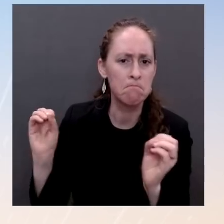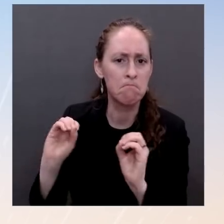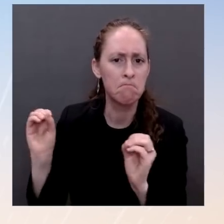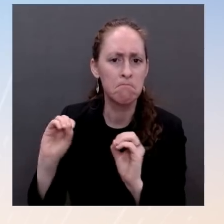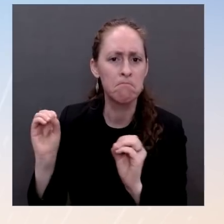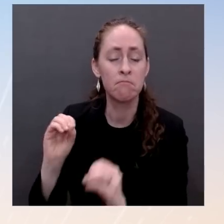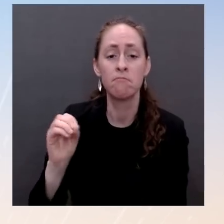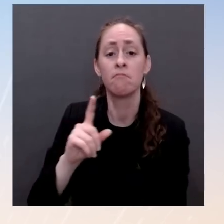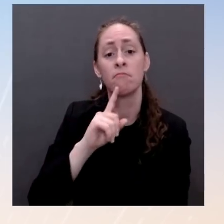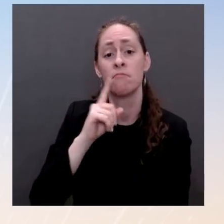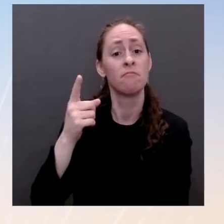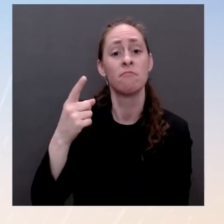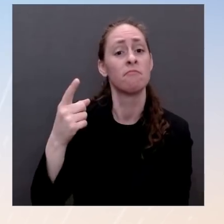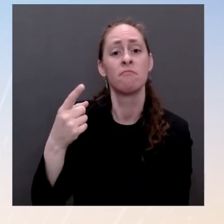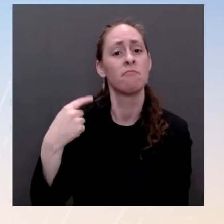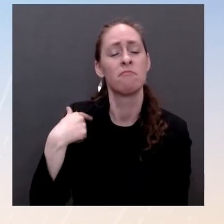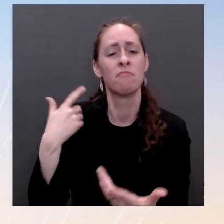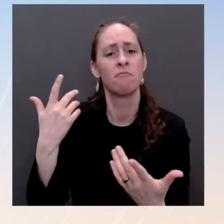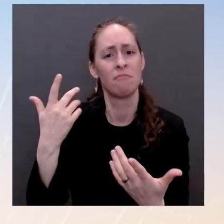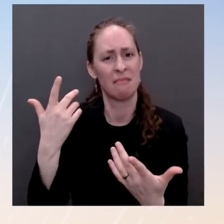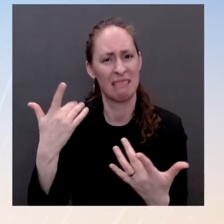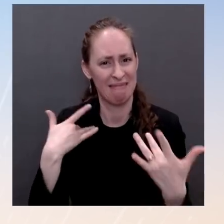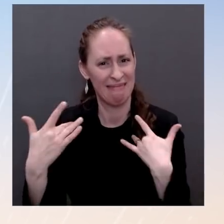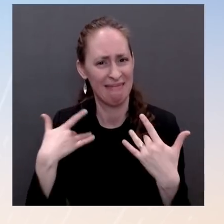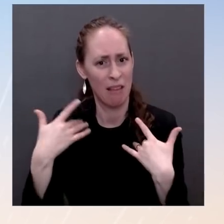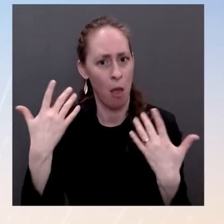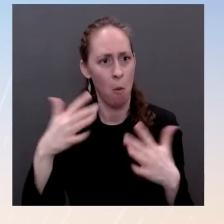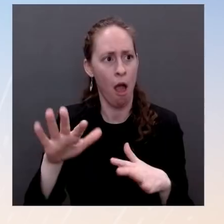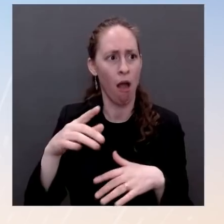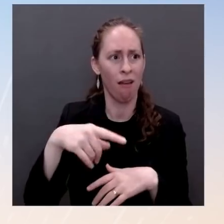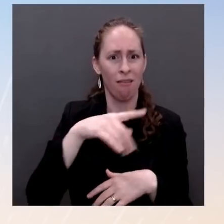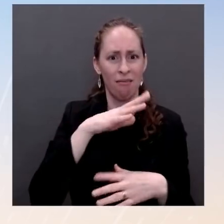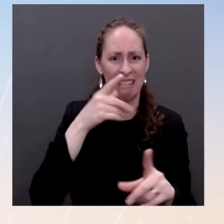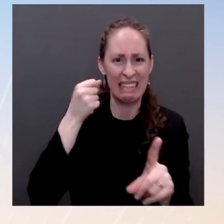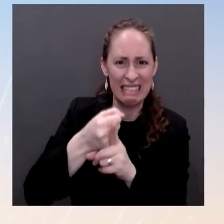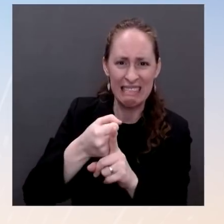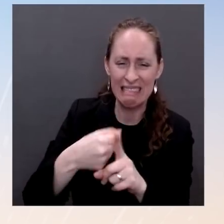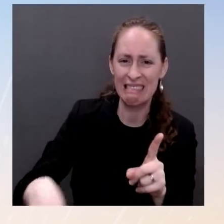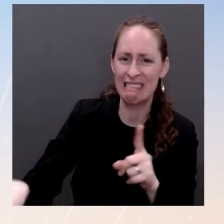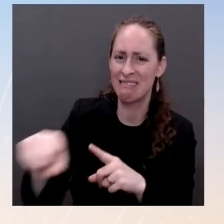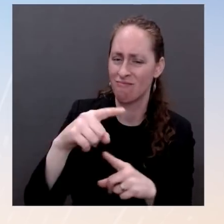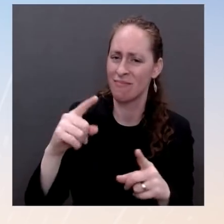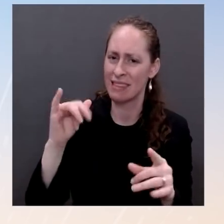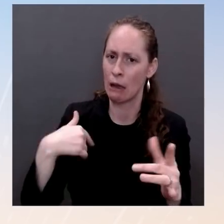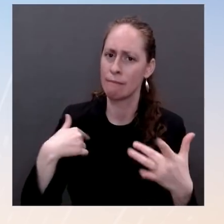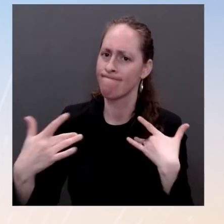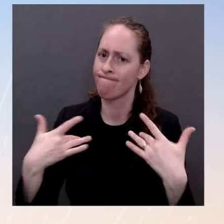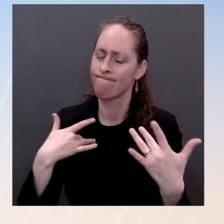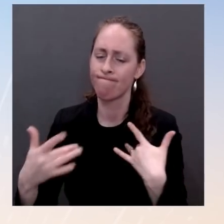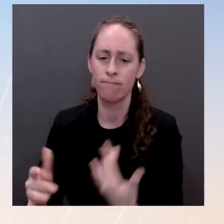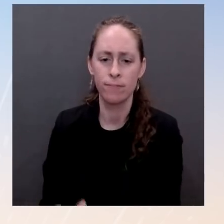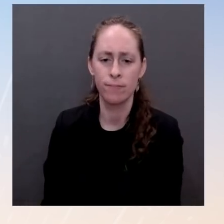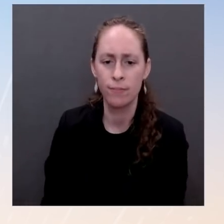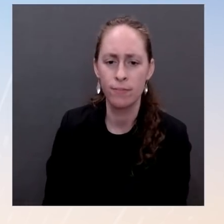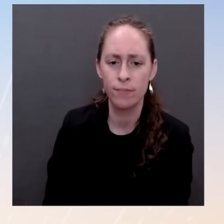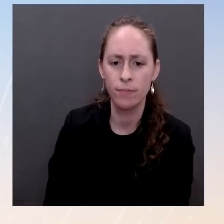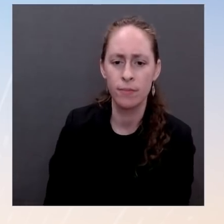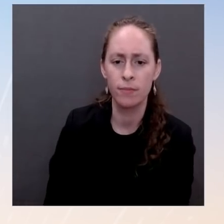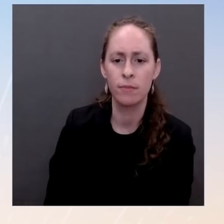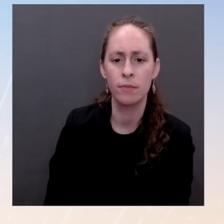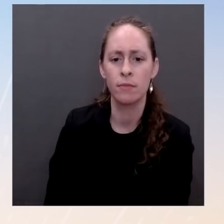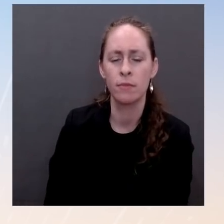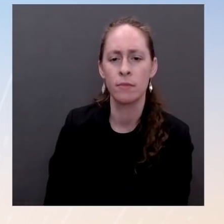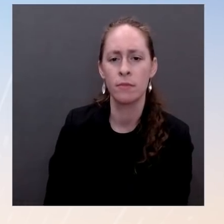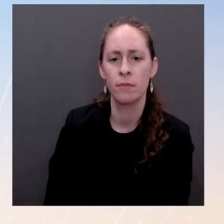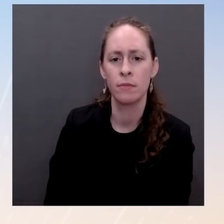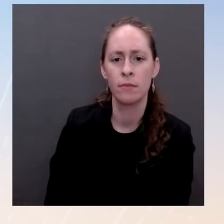the impact on Russian leaders. Well, you talked about the boycott on the Republicans of the Fed nominees. Does the White House support